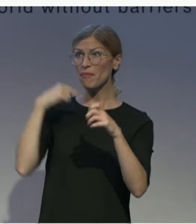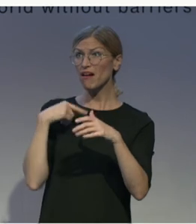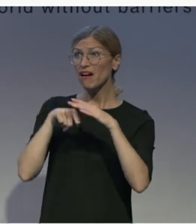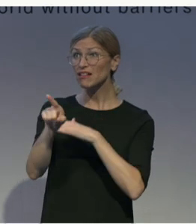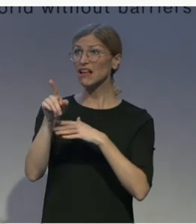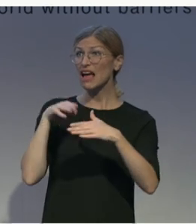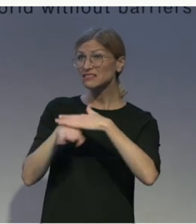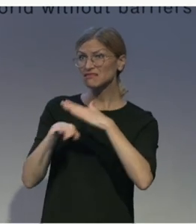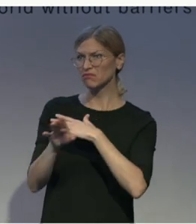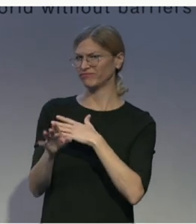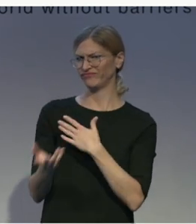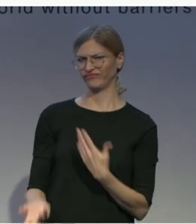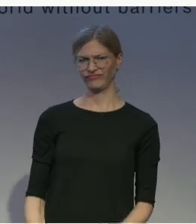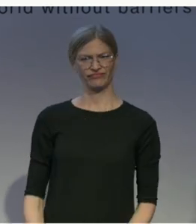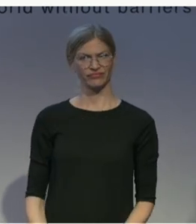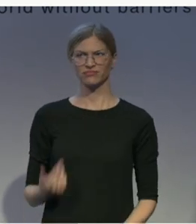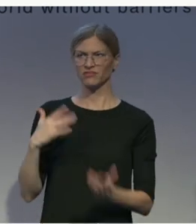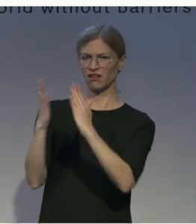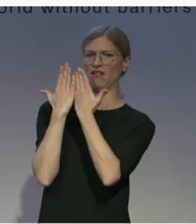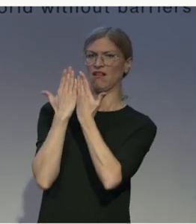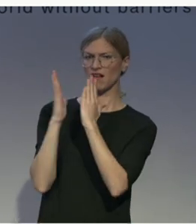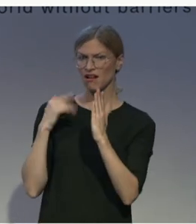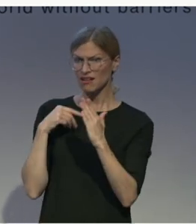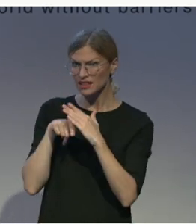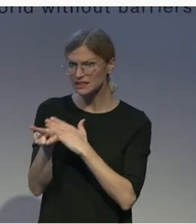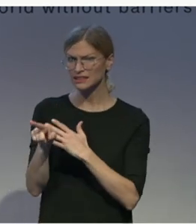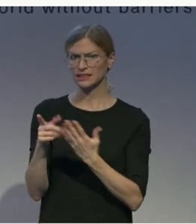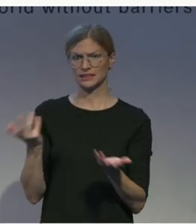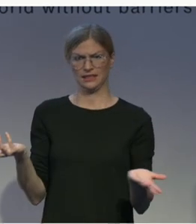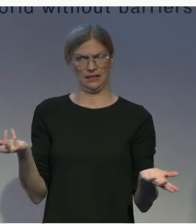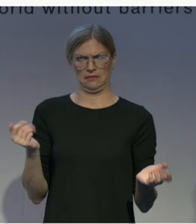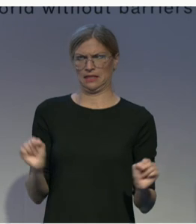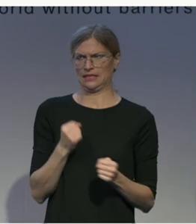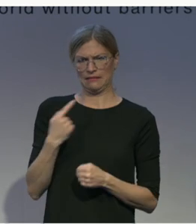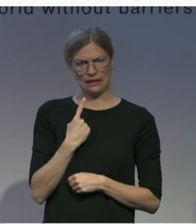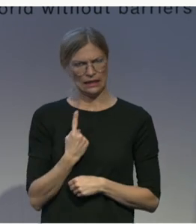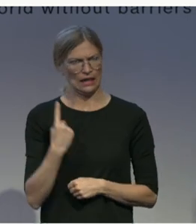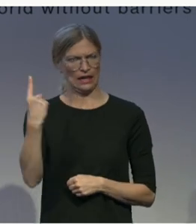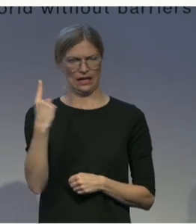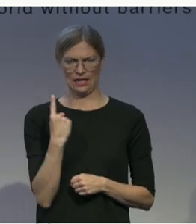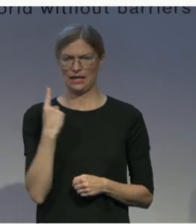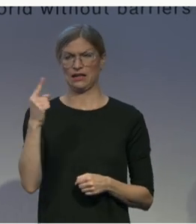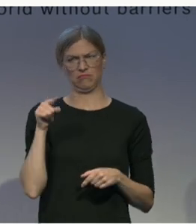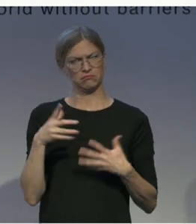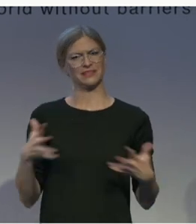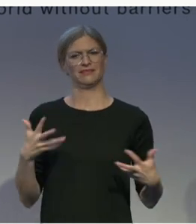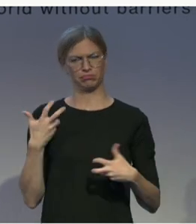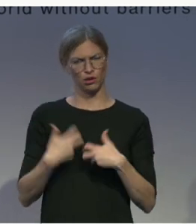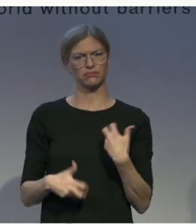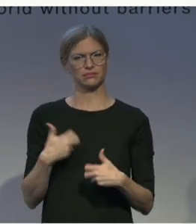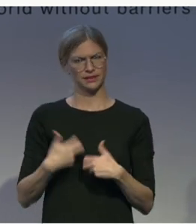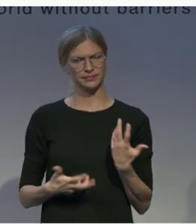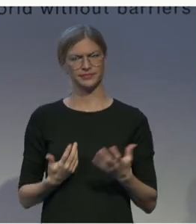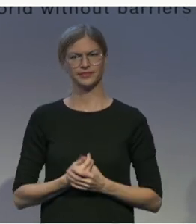mobility hindrance, it might be next to impossible. So we are actually dealing with very, very pragmatic everyday